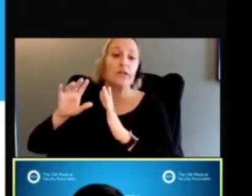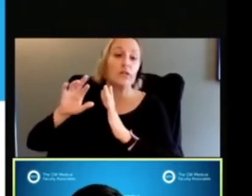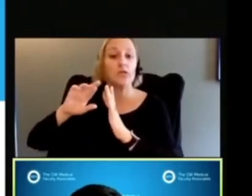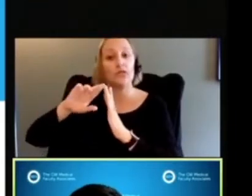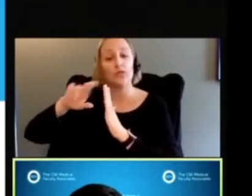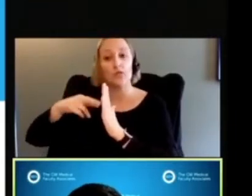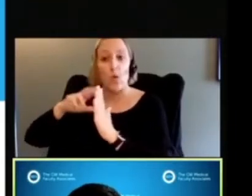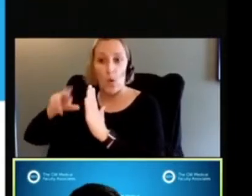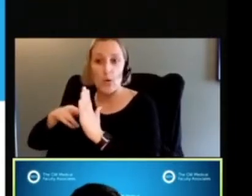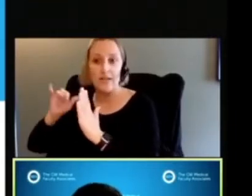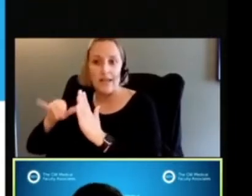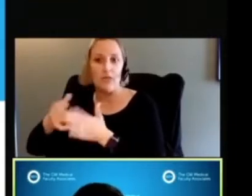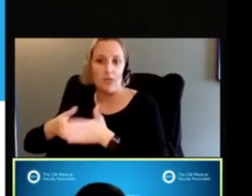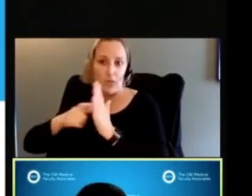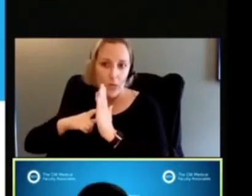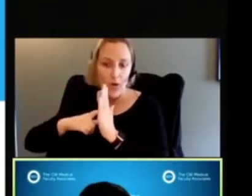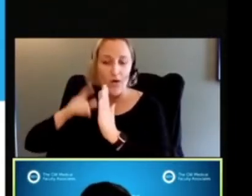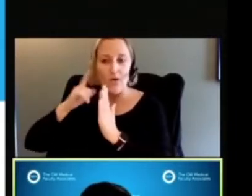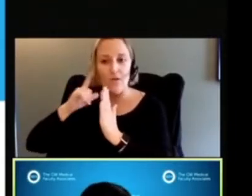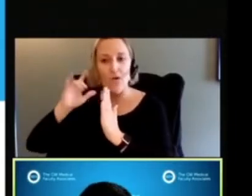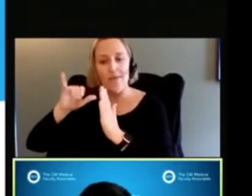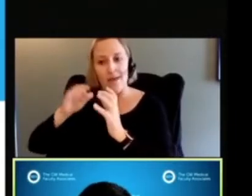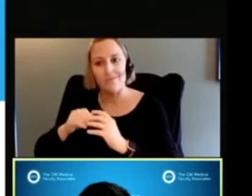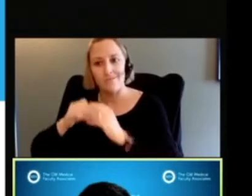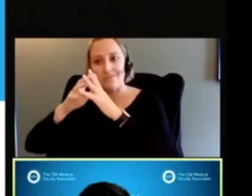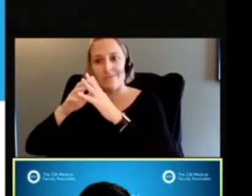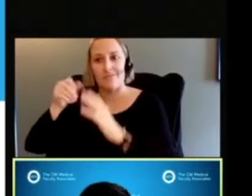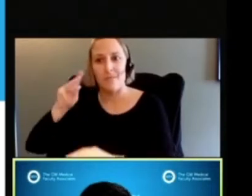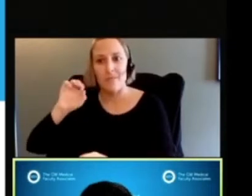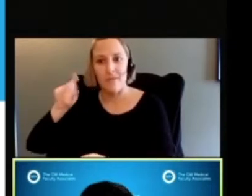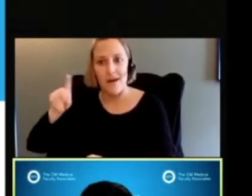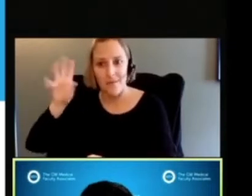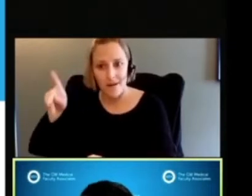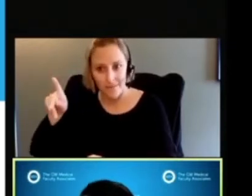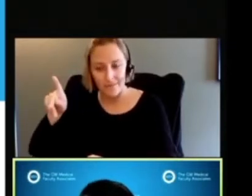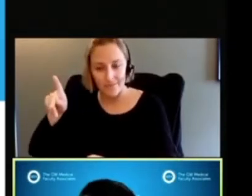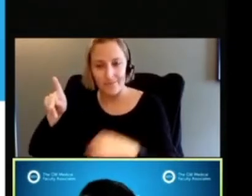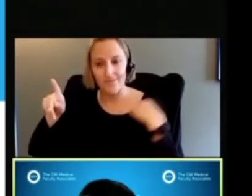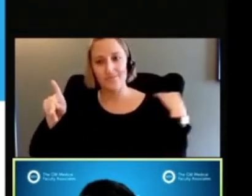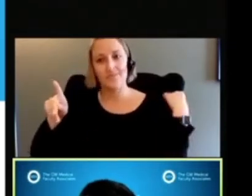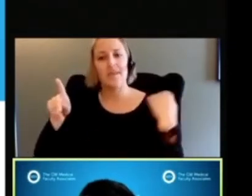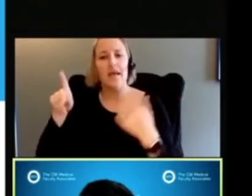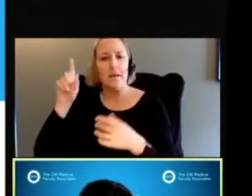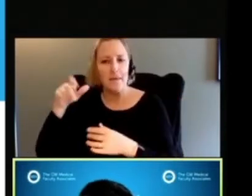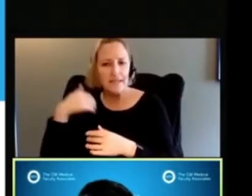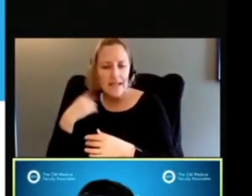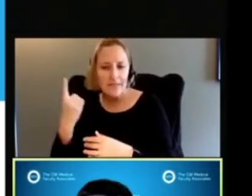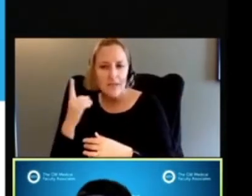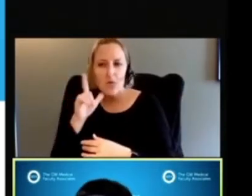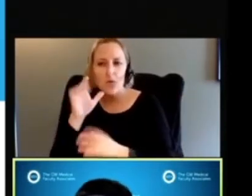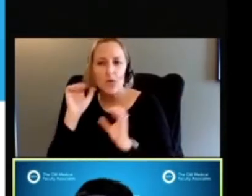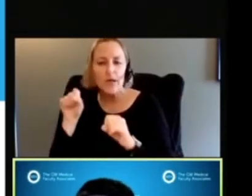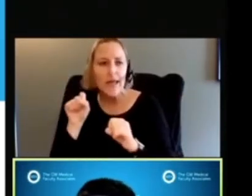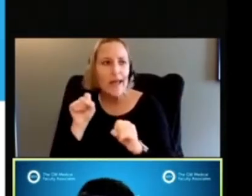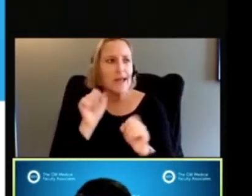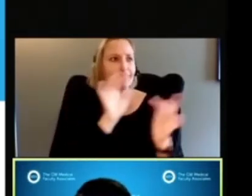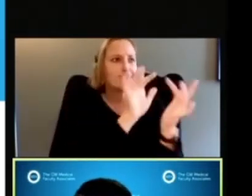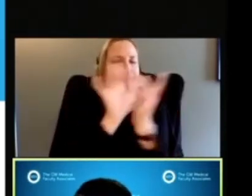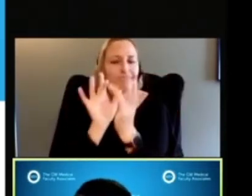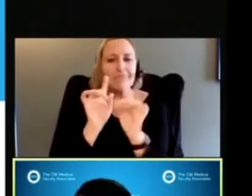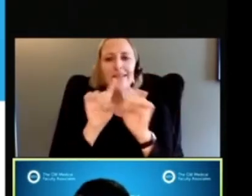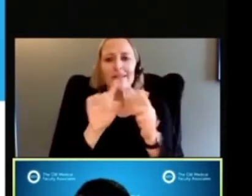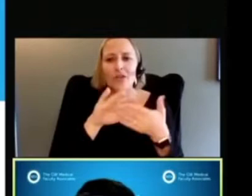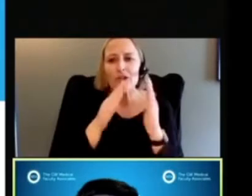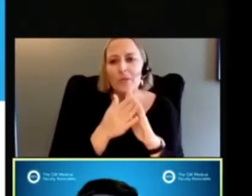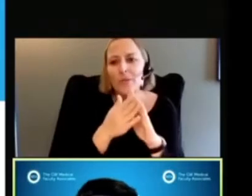work. You need to have someone who helps kind of engage community members. So if the pop-up shows up at a community